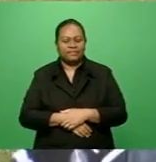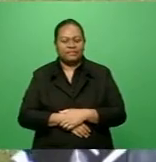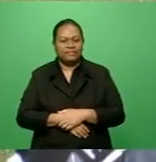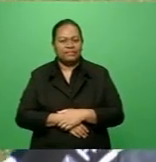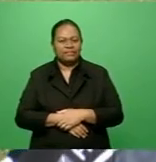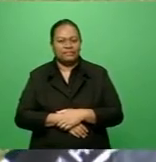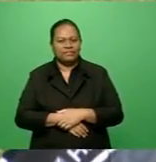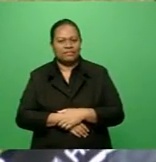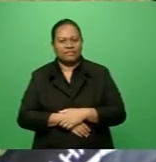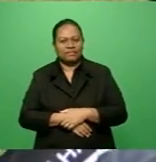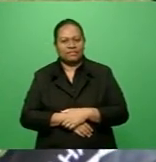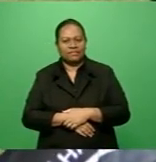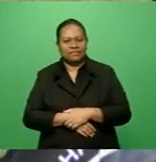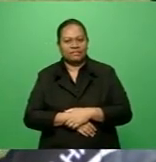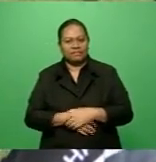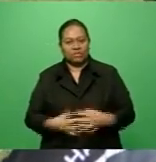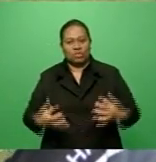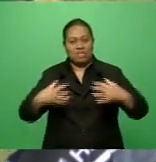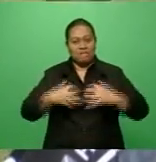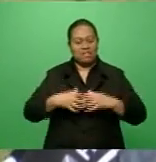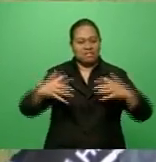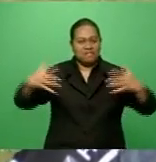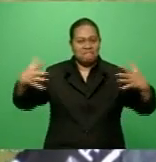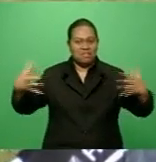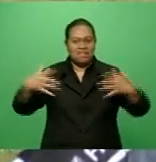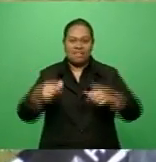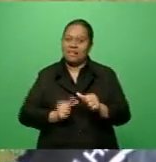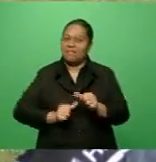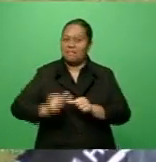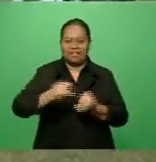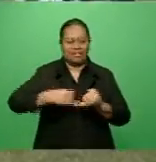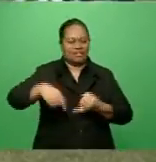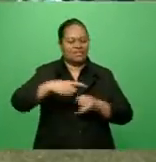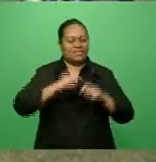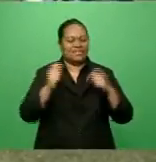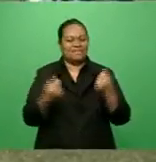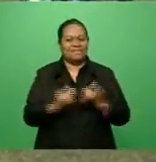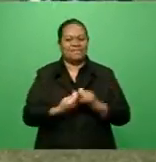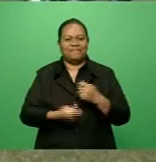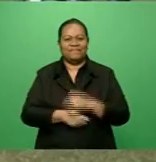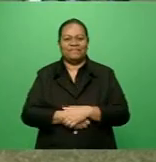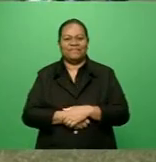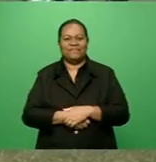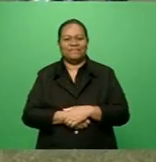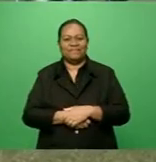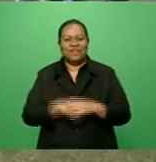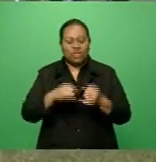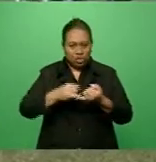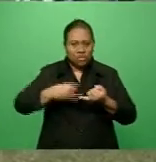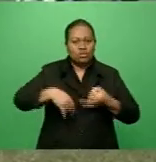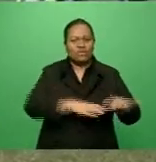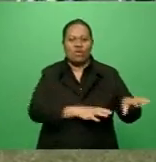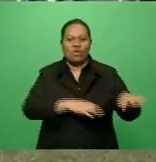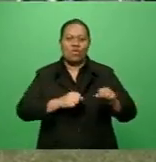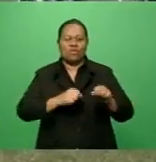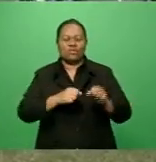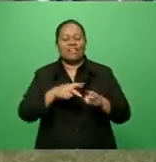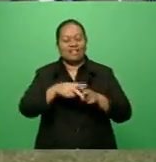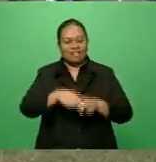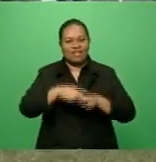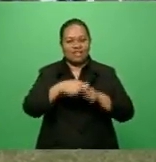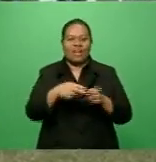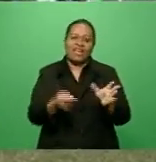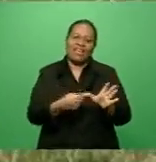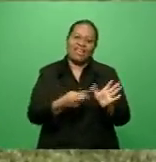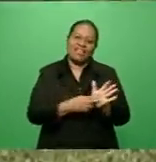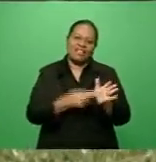to match the bigger and better Suva team. Suva host Narunga at the ANZ